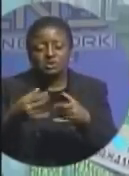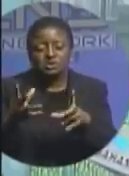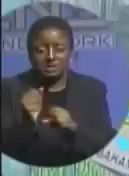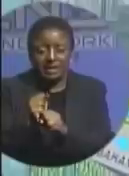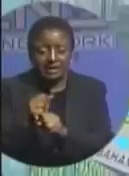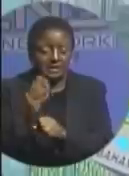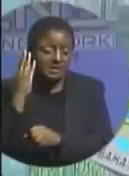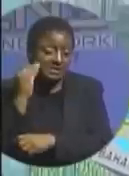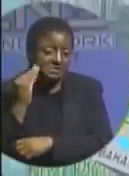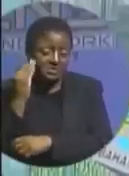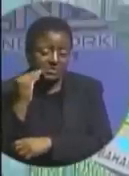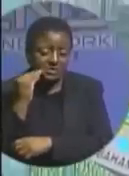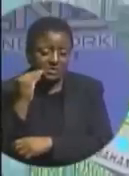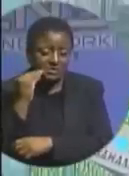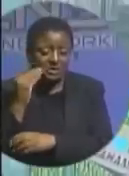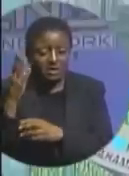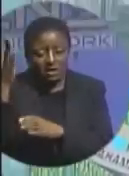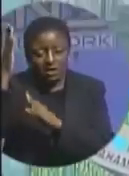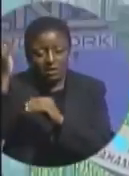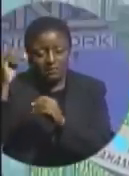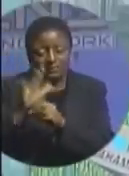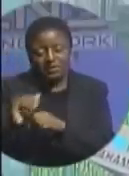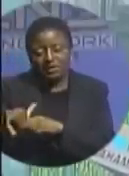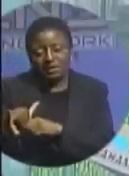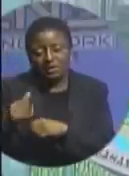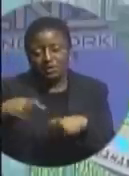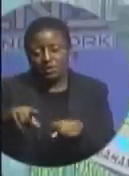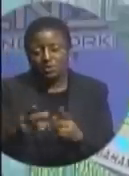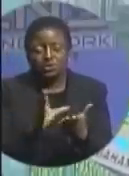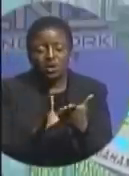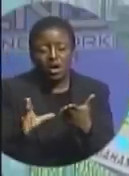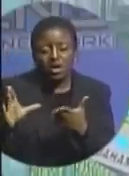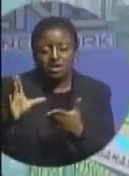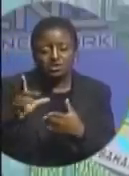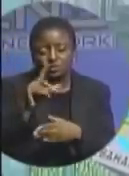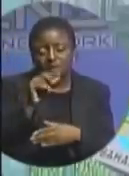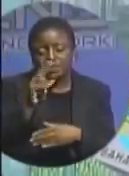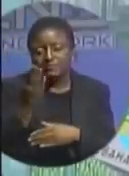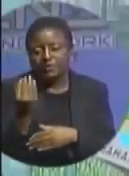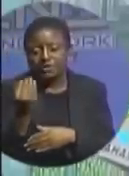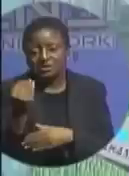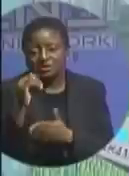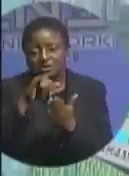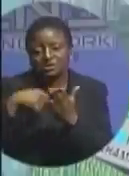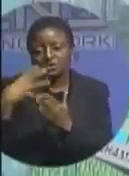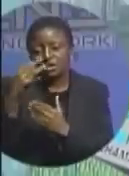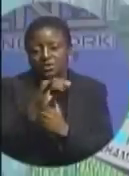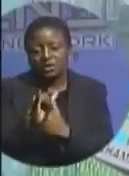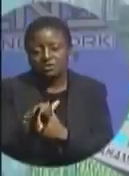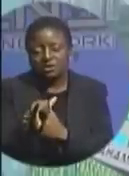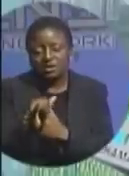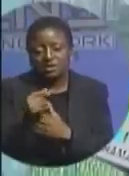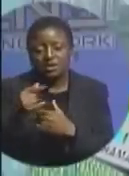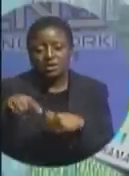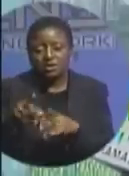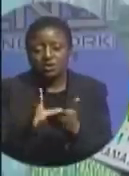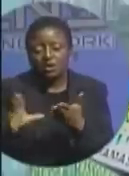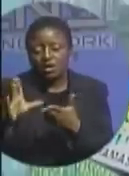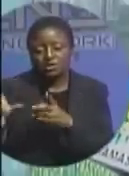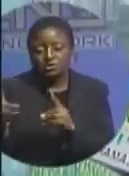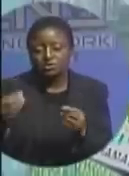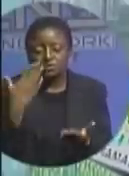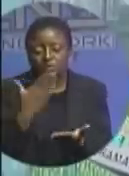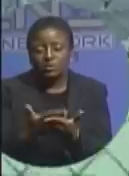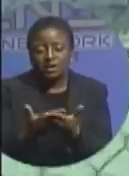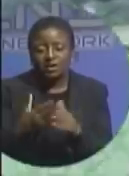and hope and go to college after that next year, 2014 January. Just go to college and do good, play some professional